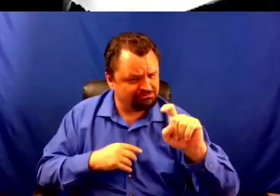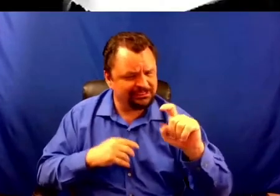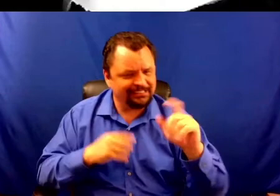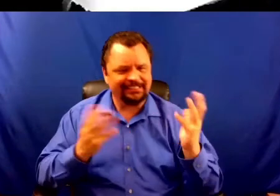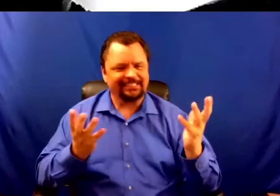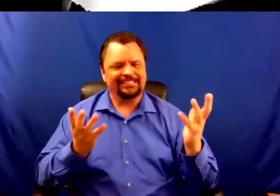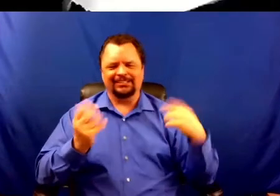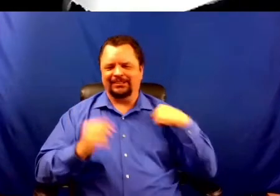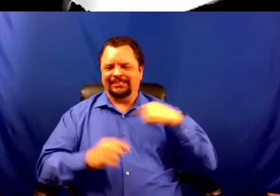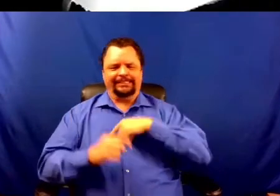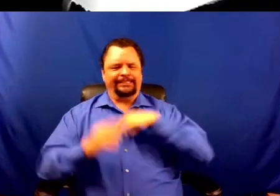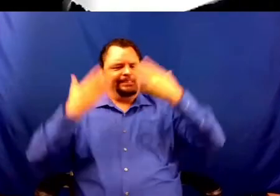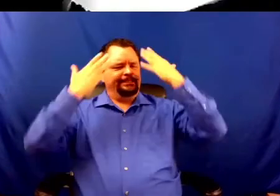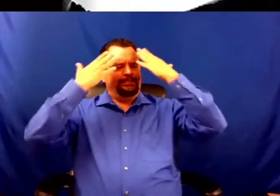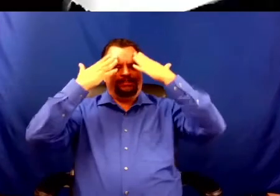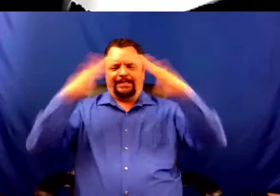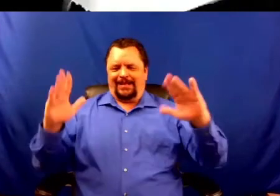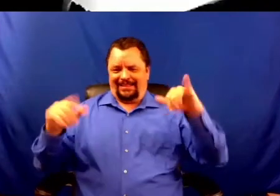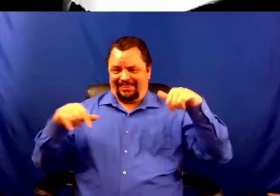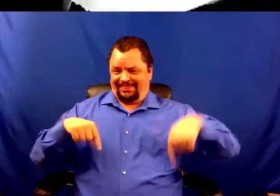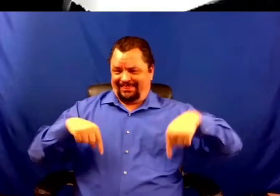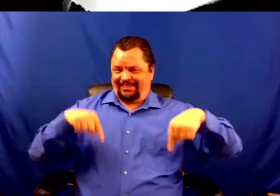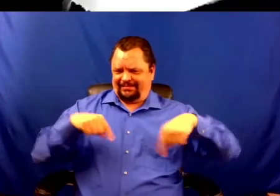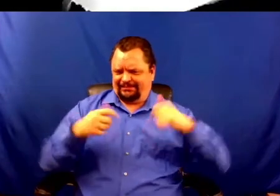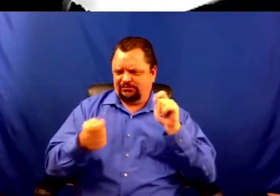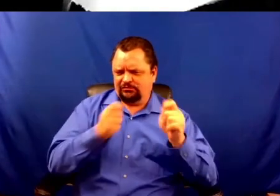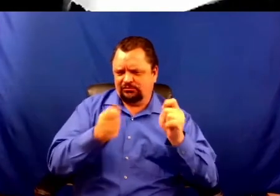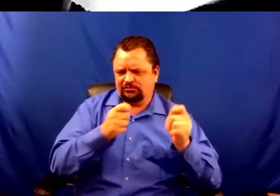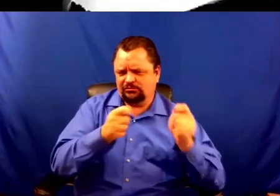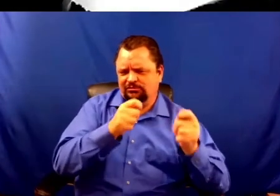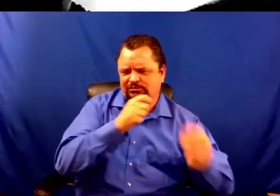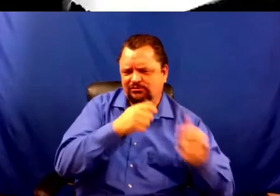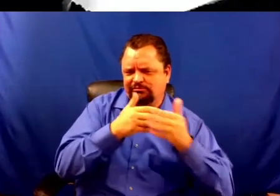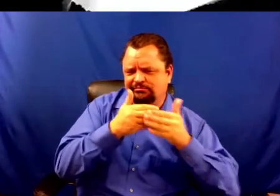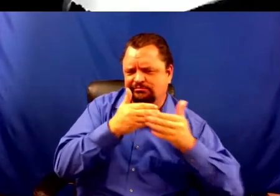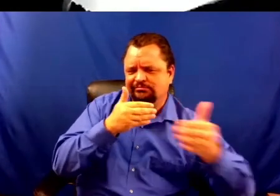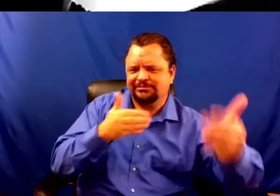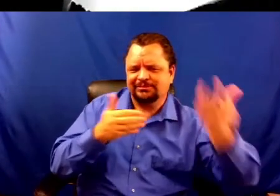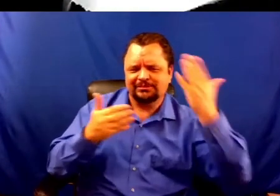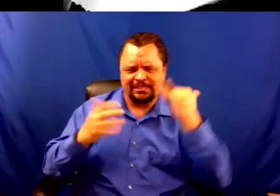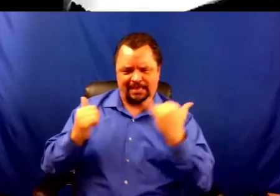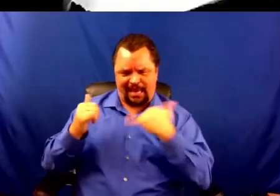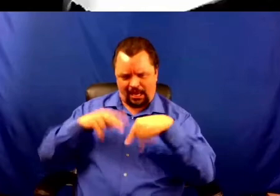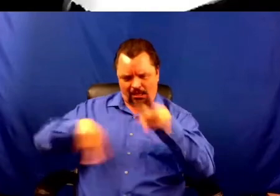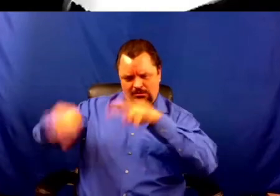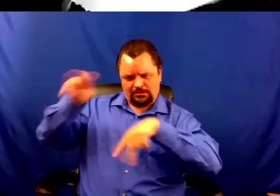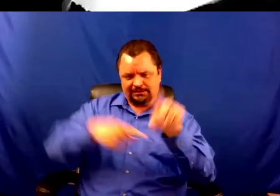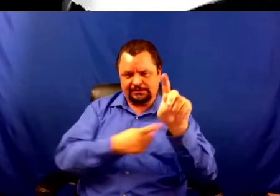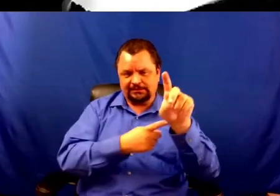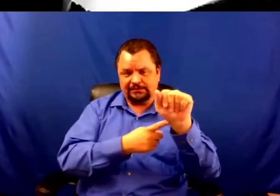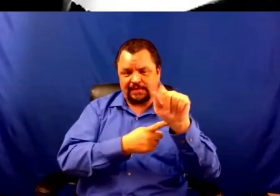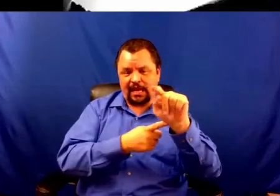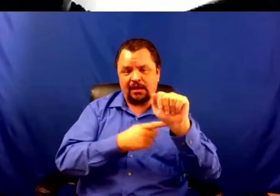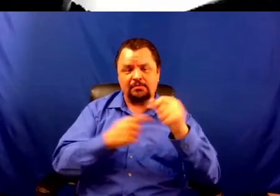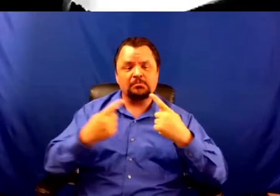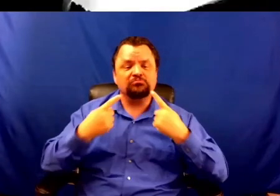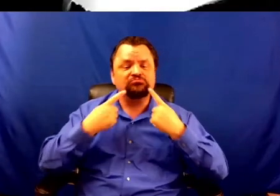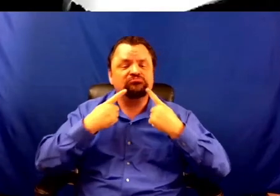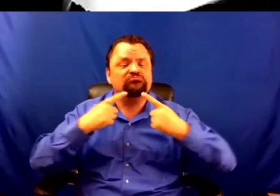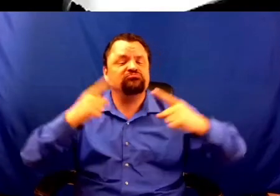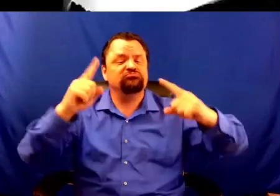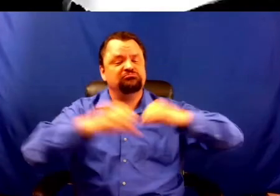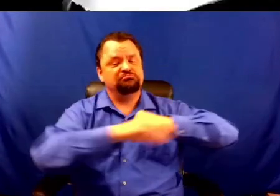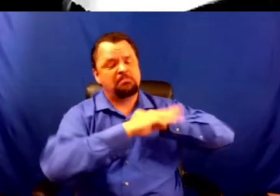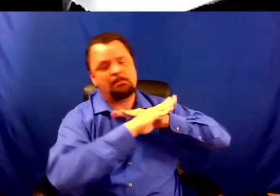yet. And so there still is time for that to evolve. But more and more, the data is showing that the